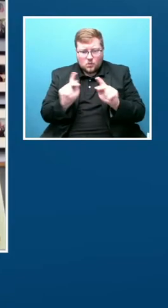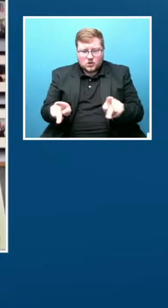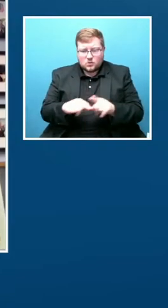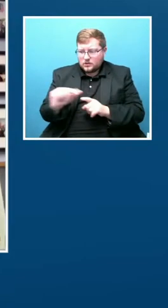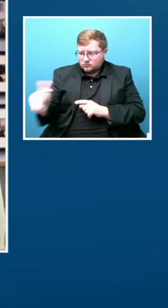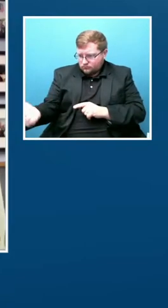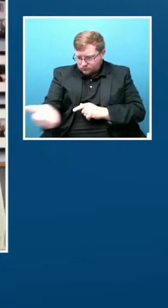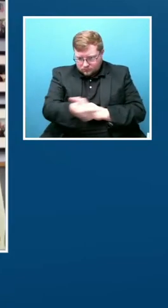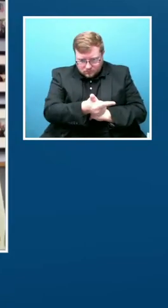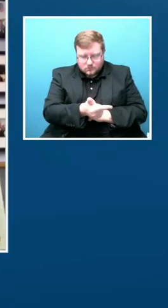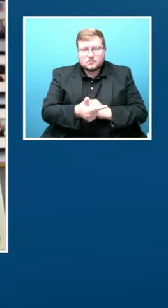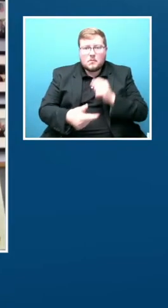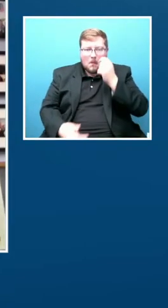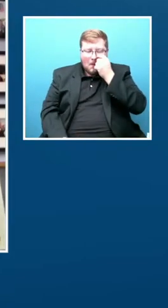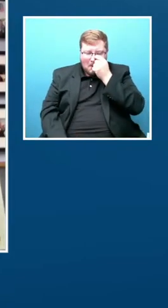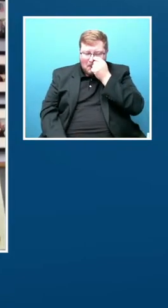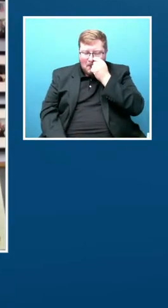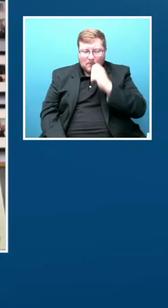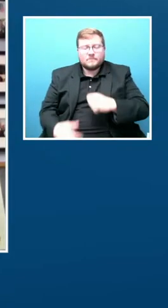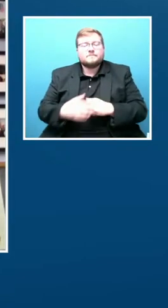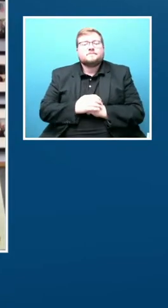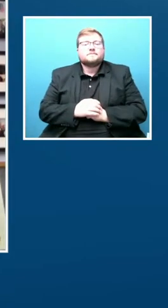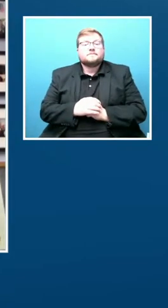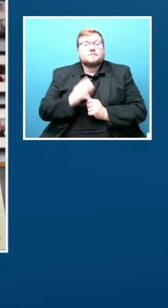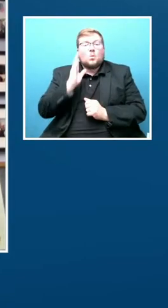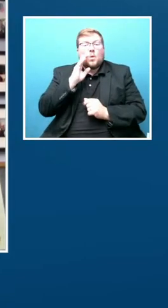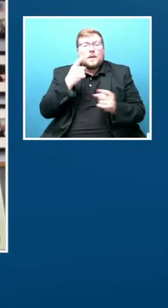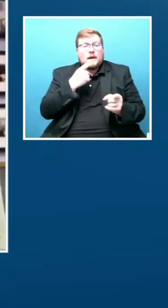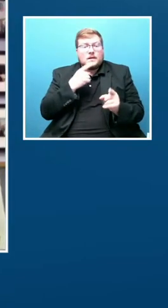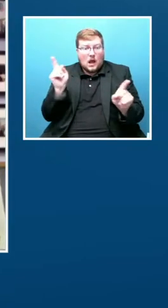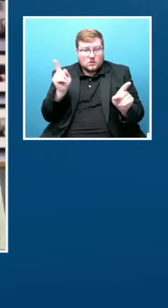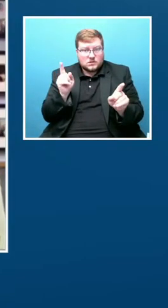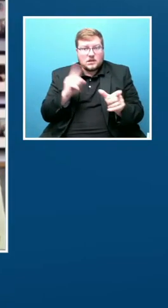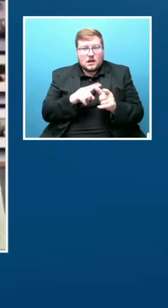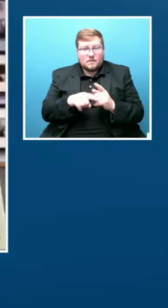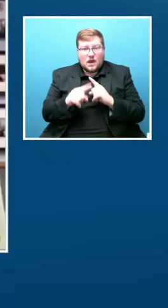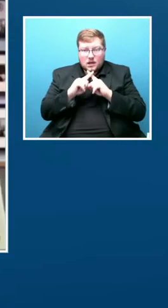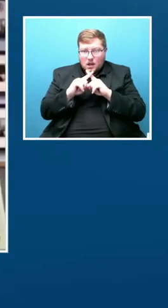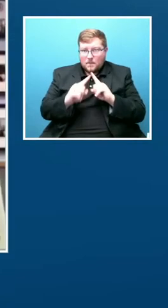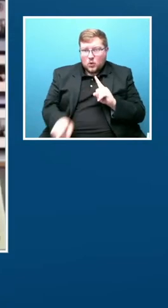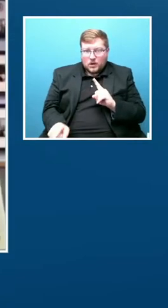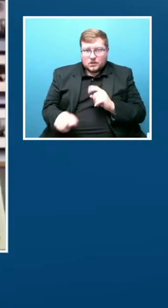speak. You will be announced and unmuted.